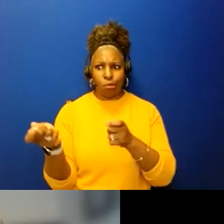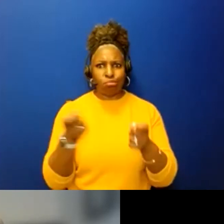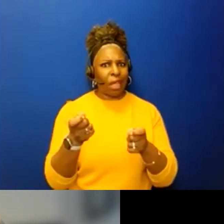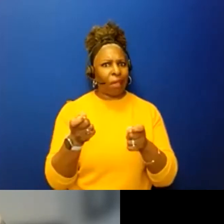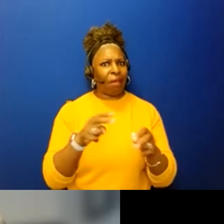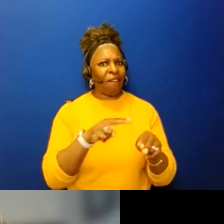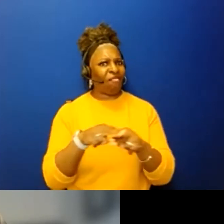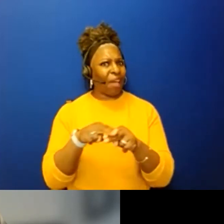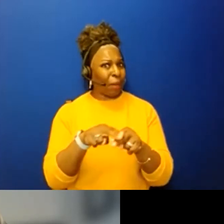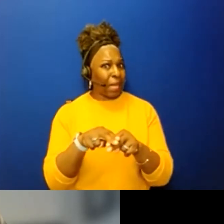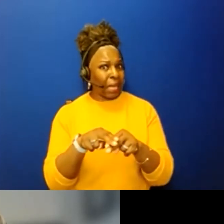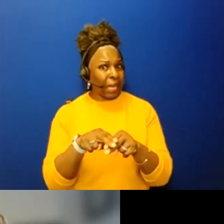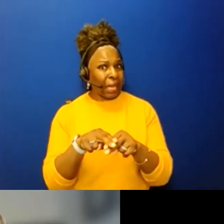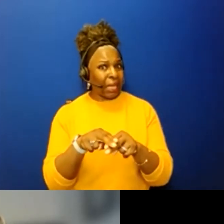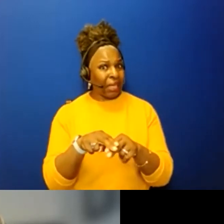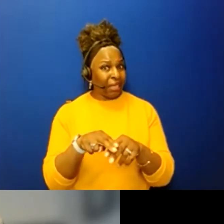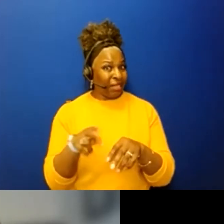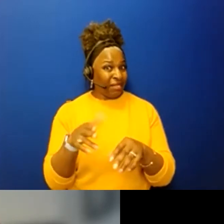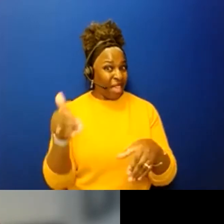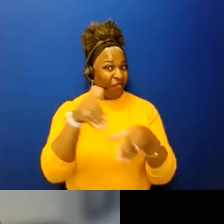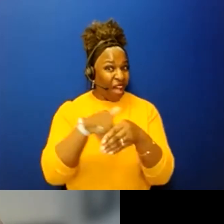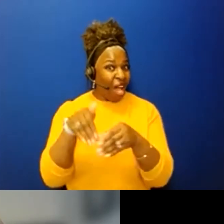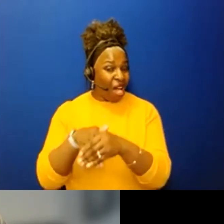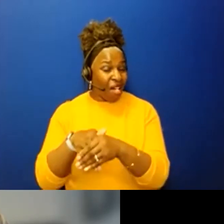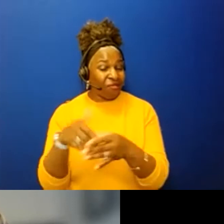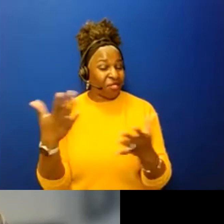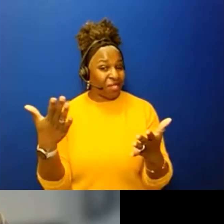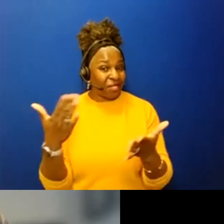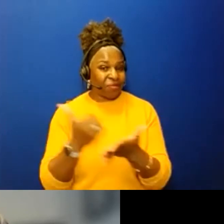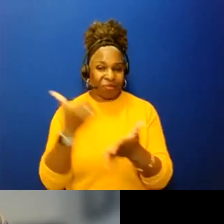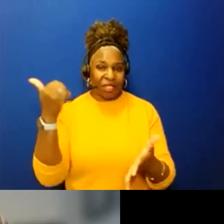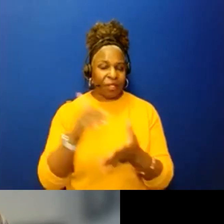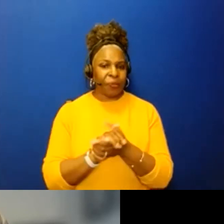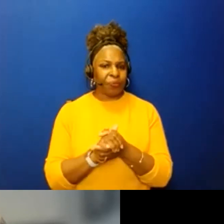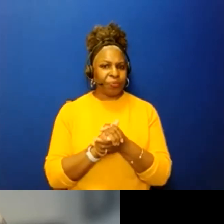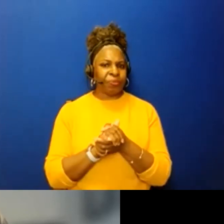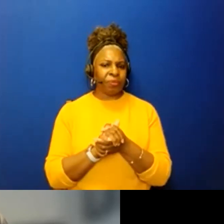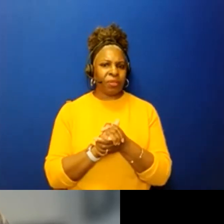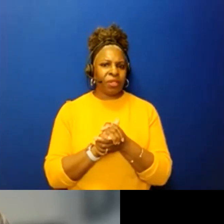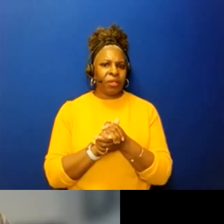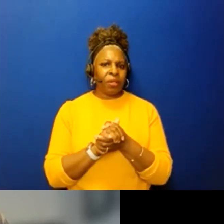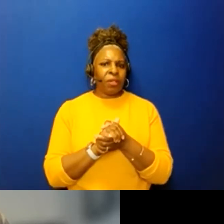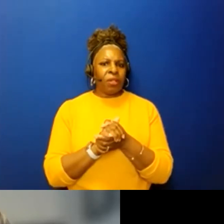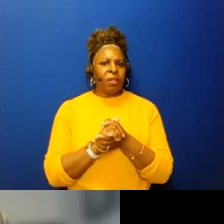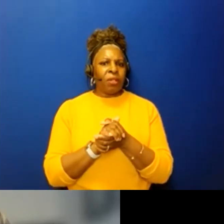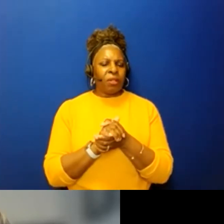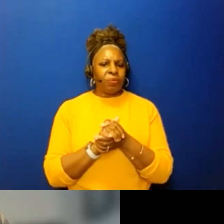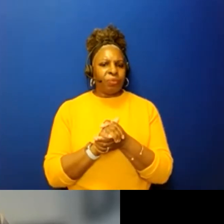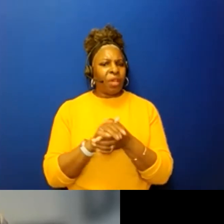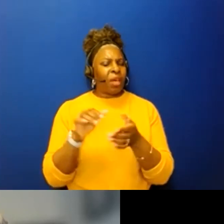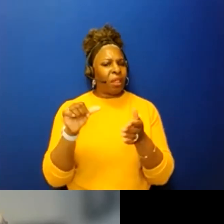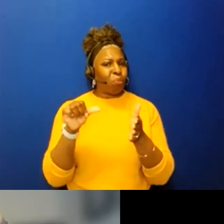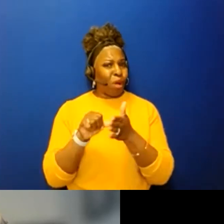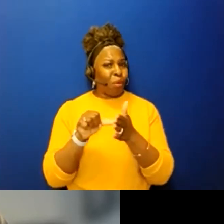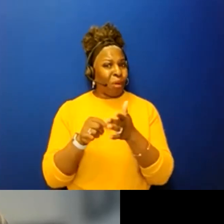offering that we're able to provide people now. And the consequences of not taking that proactive approach is going to